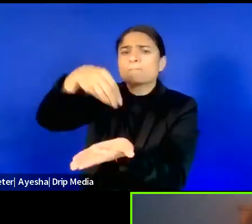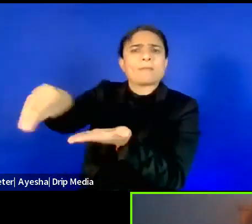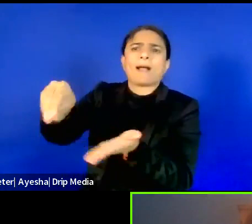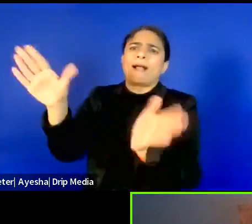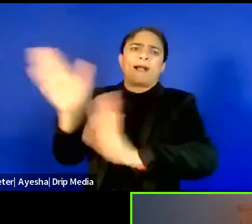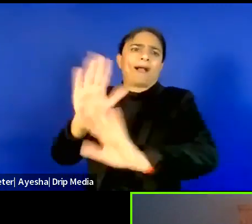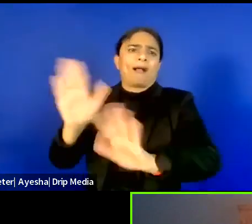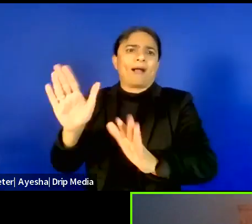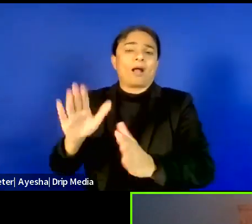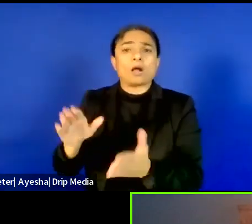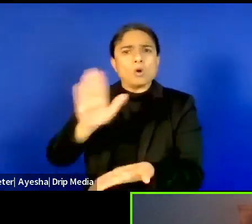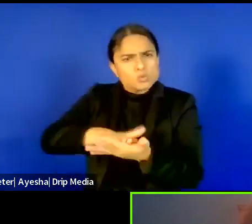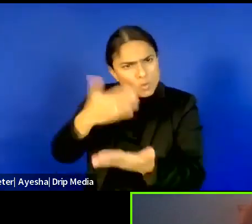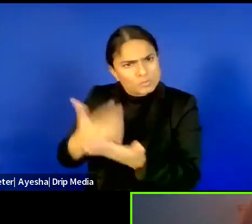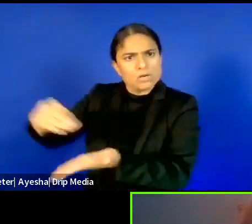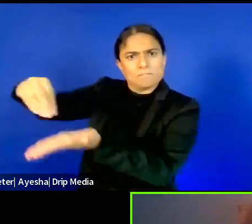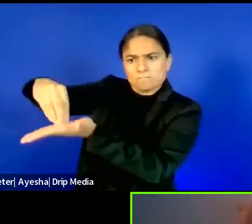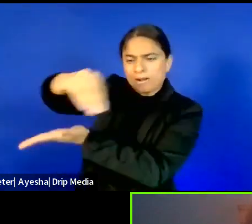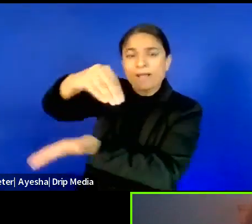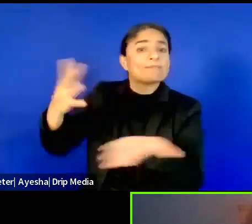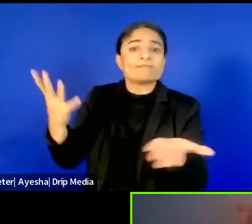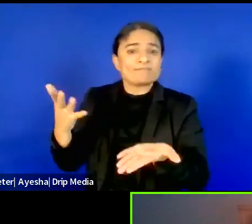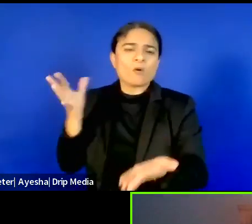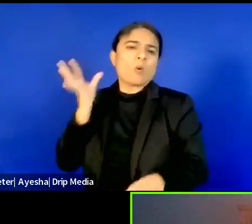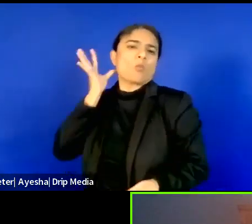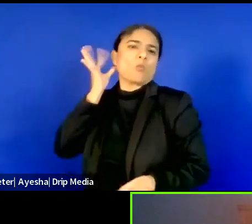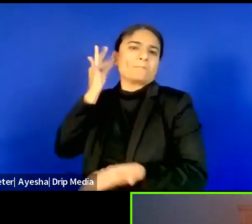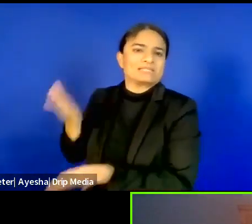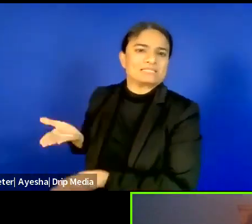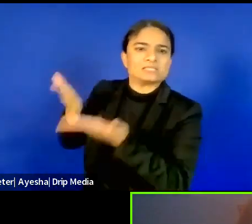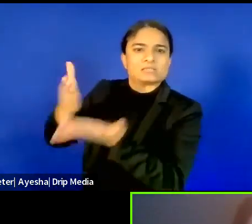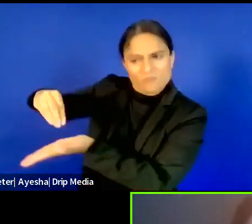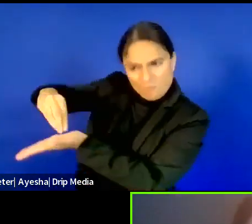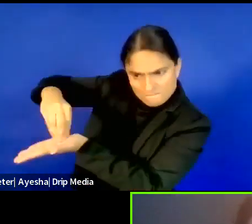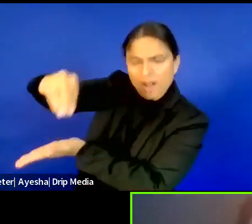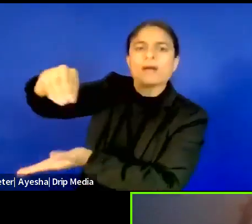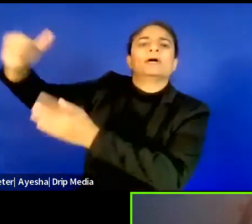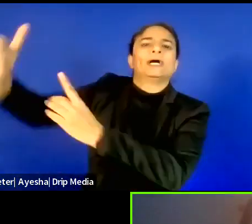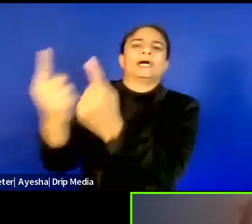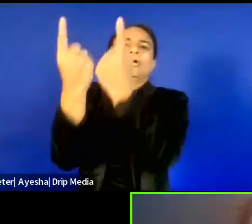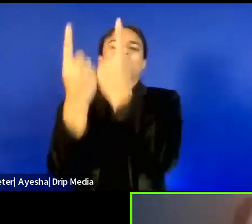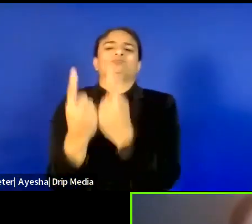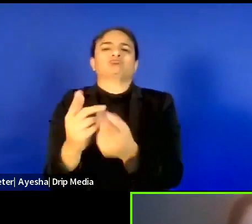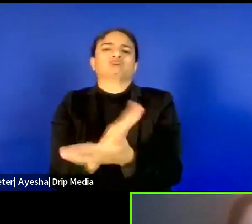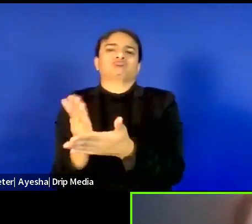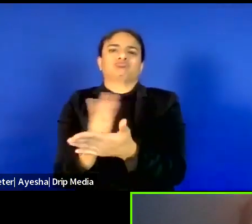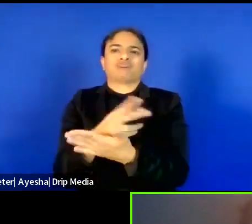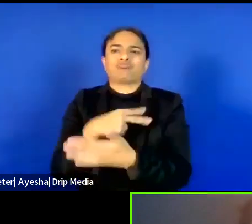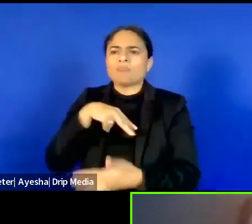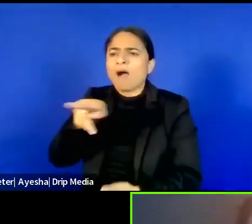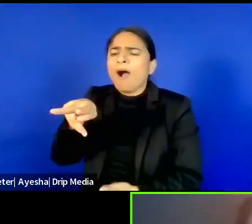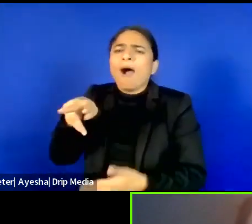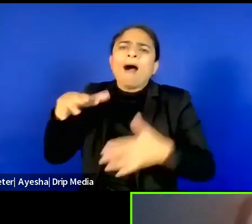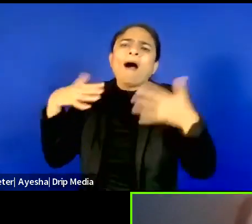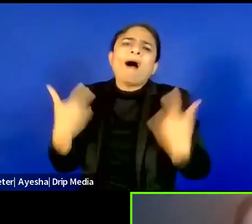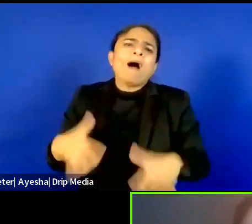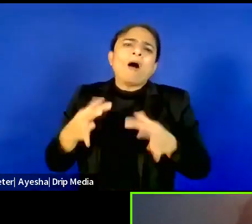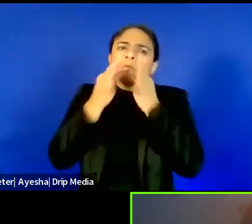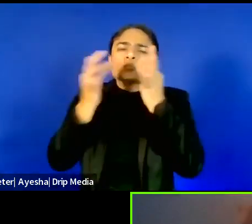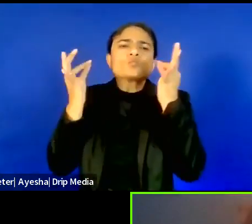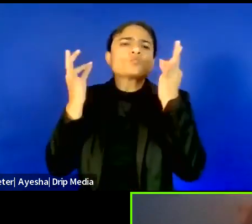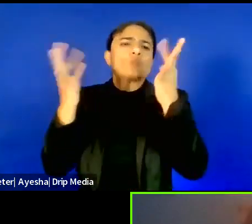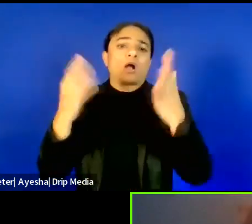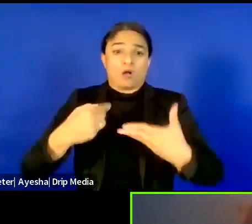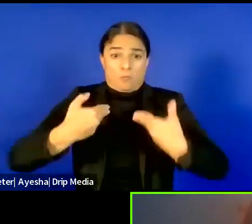Deliver as well, which I think was really great. And for me personally, it was really moving to see